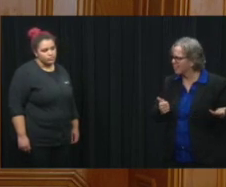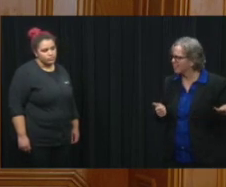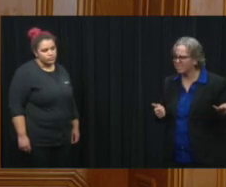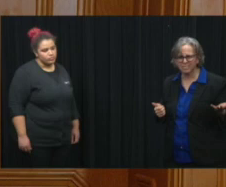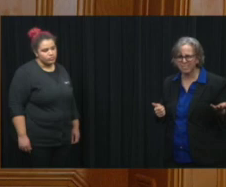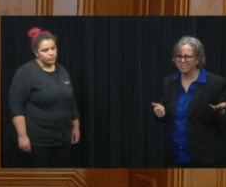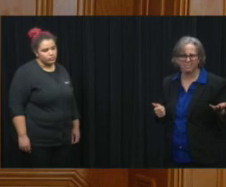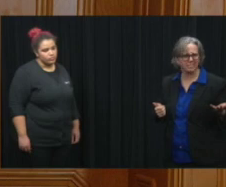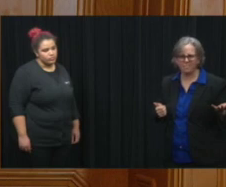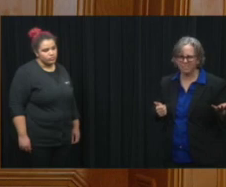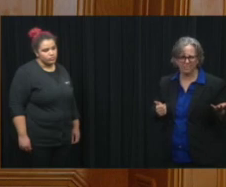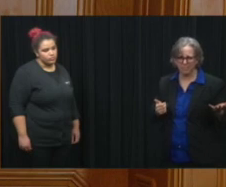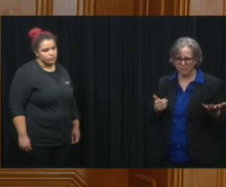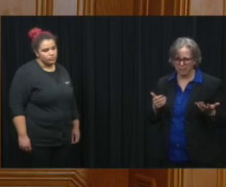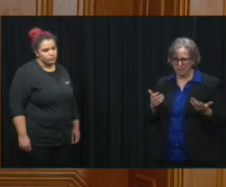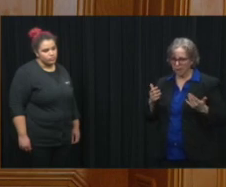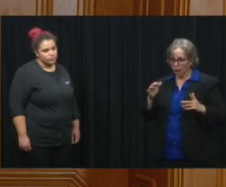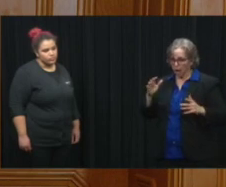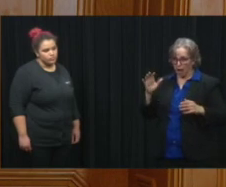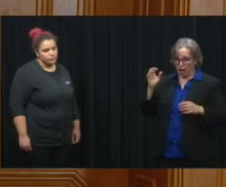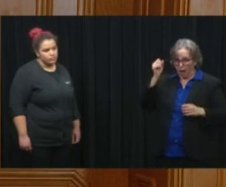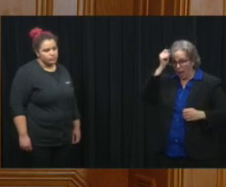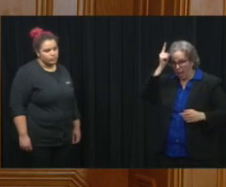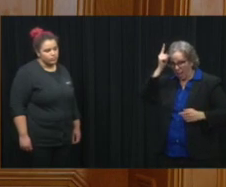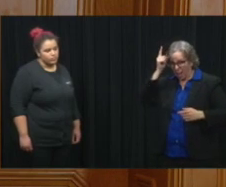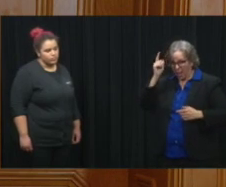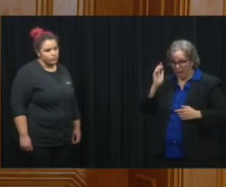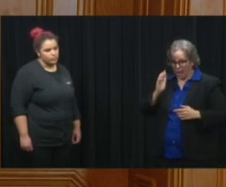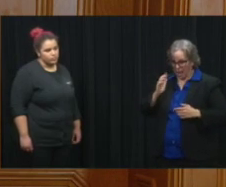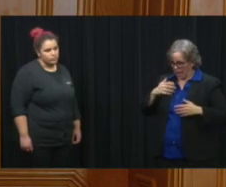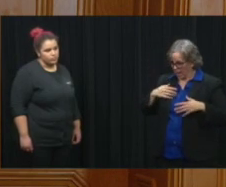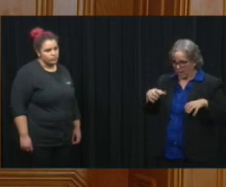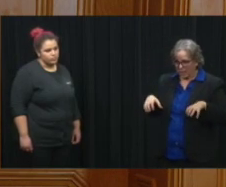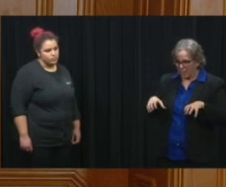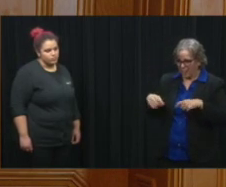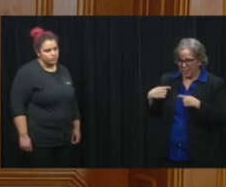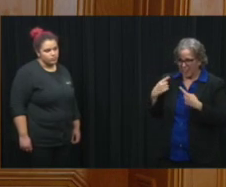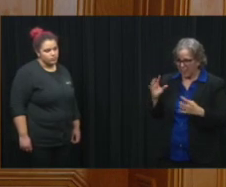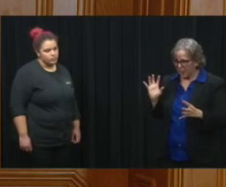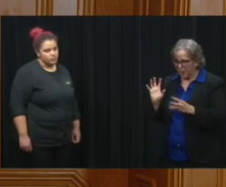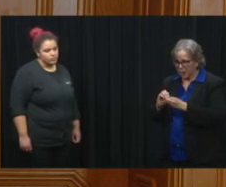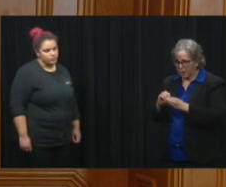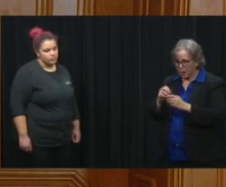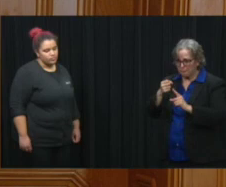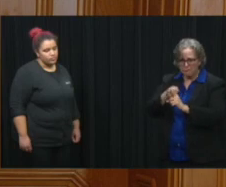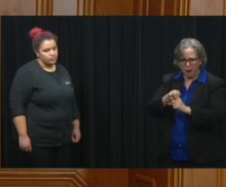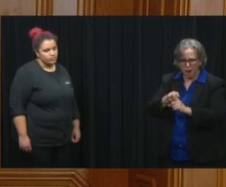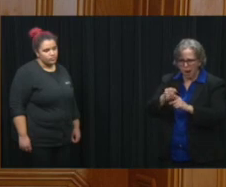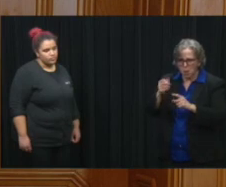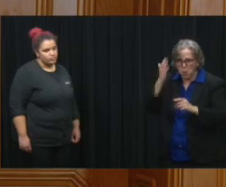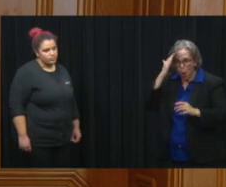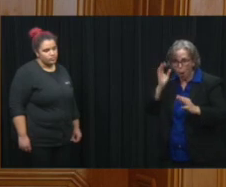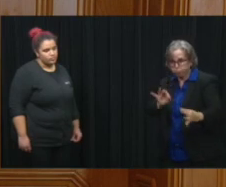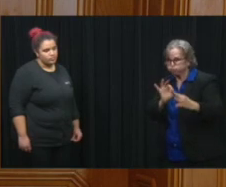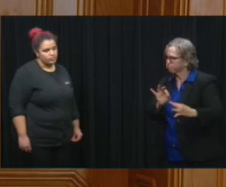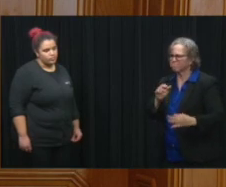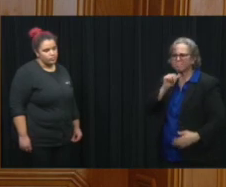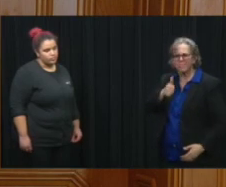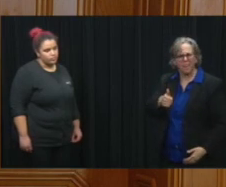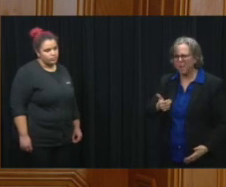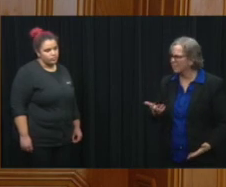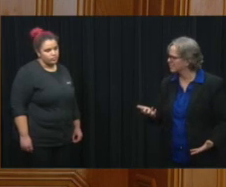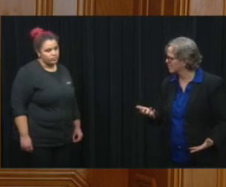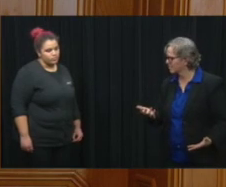the full impact of that distancing. So there's a couple variables here, but the